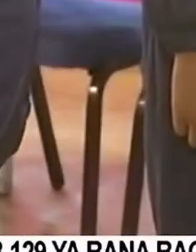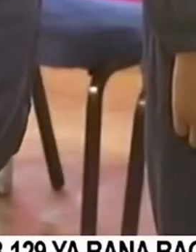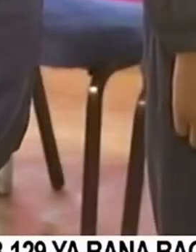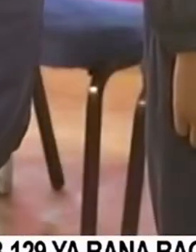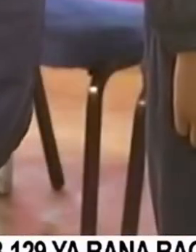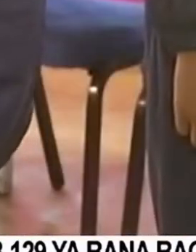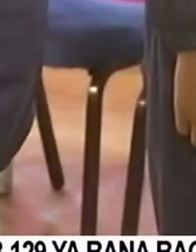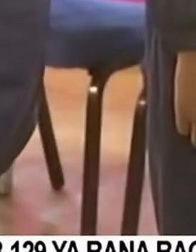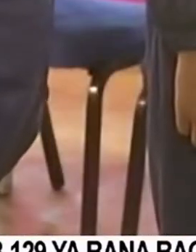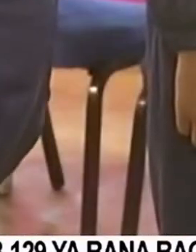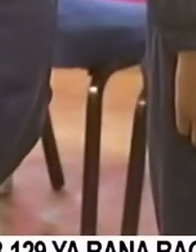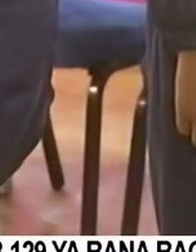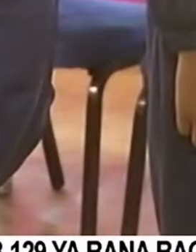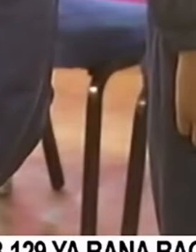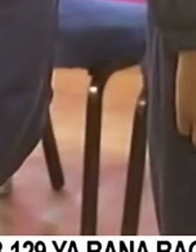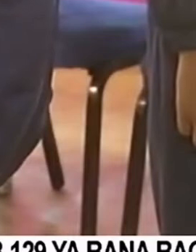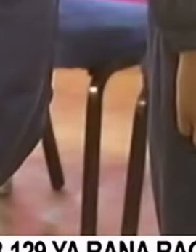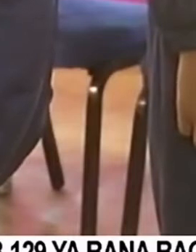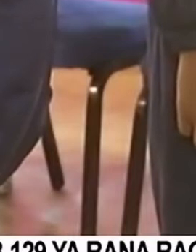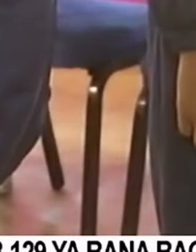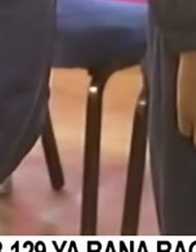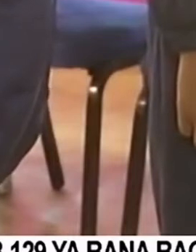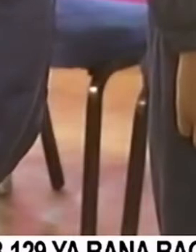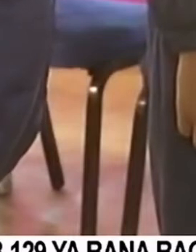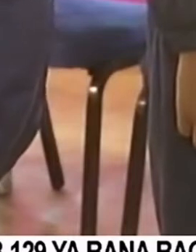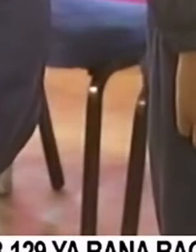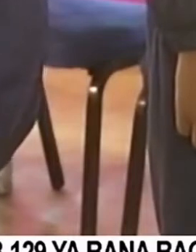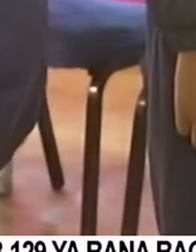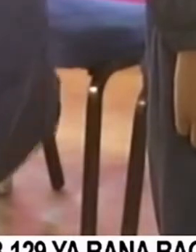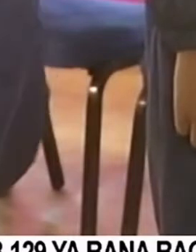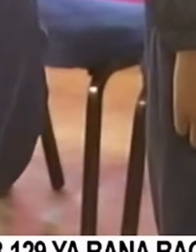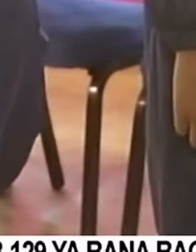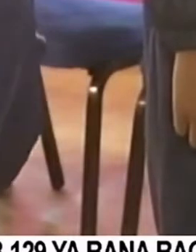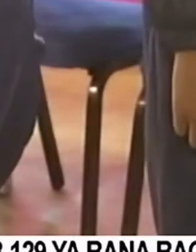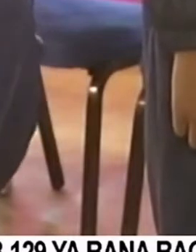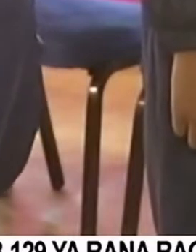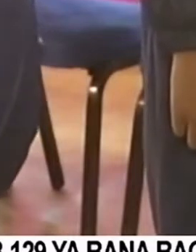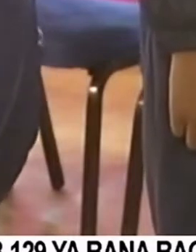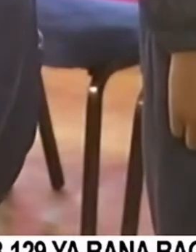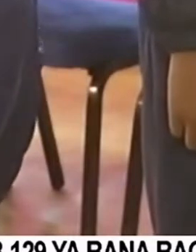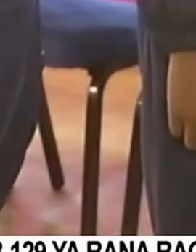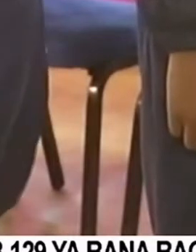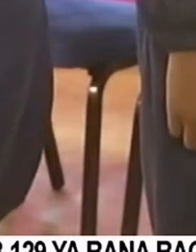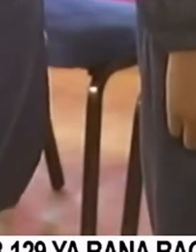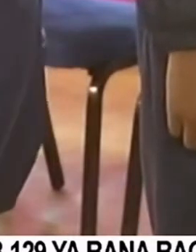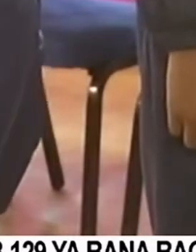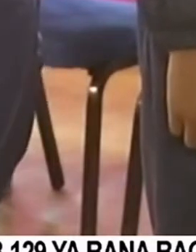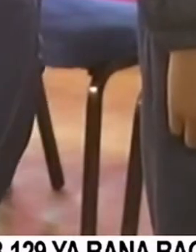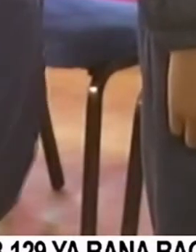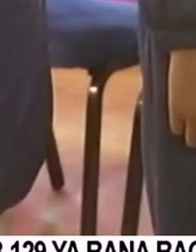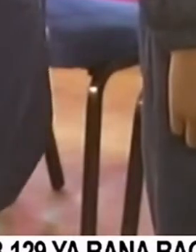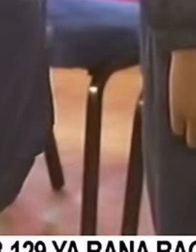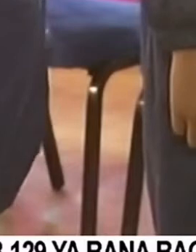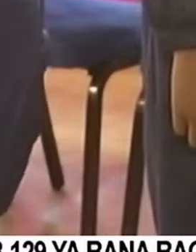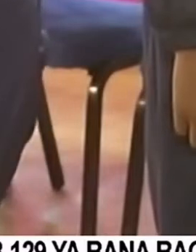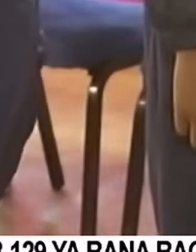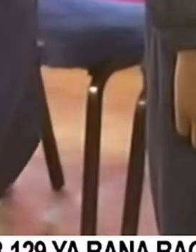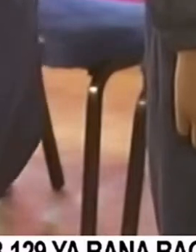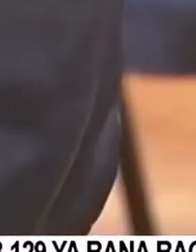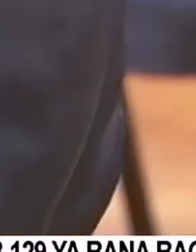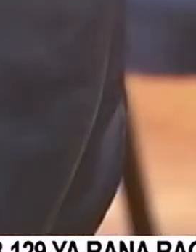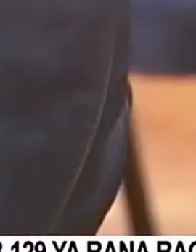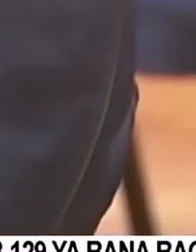motho a leng responsible ka moka bona ne bankwatetse because ba lebeletse gore ngwana bona o tlo kgwetsa 350 o tlo